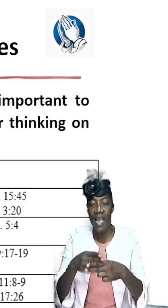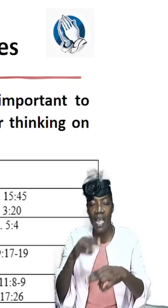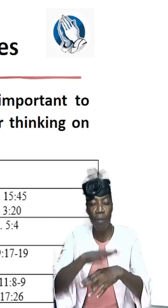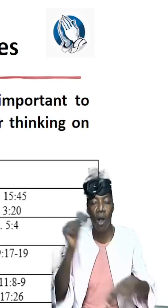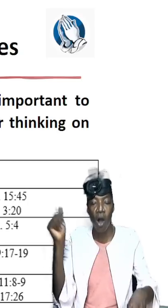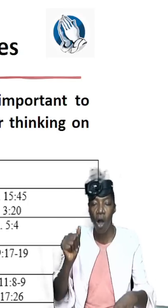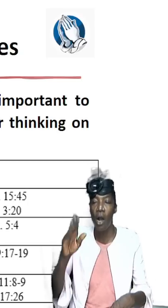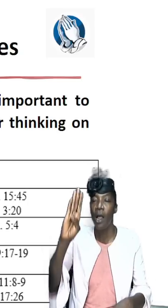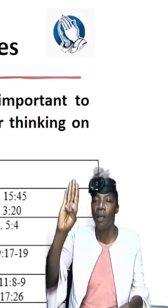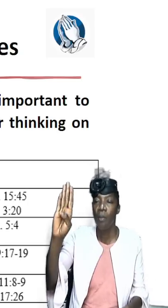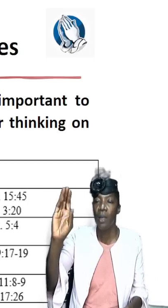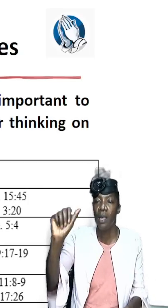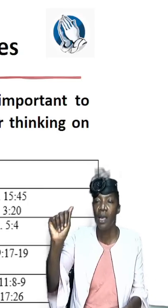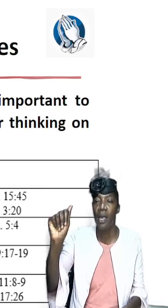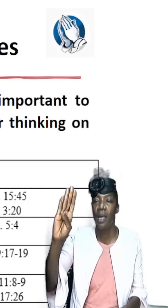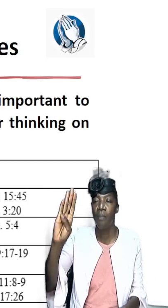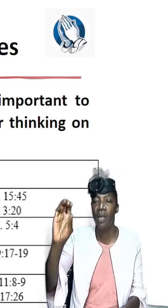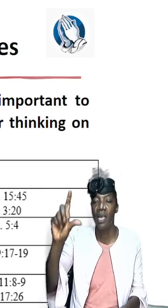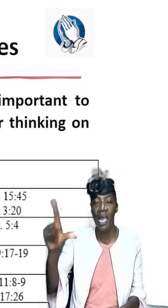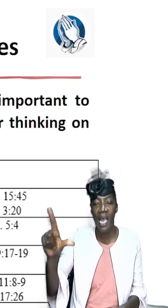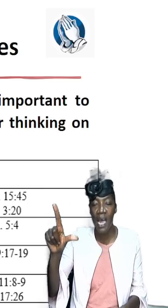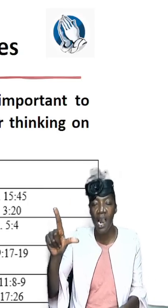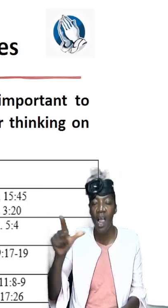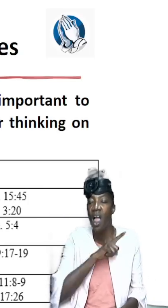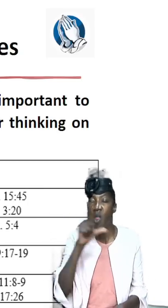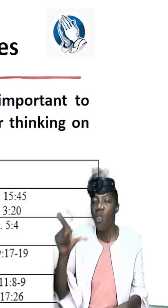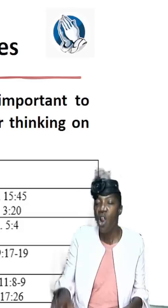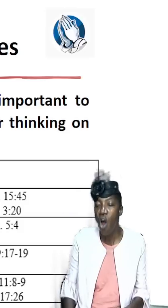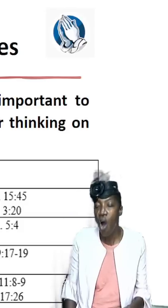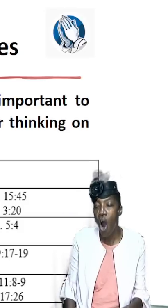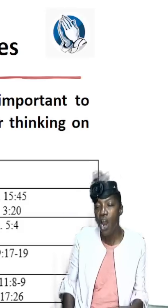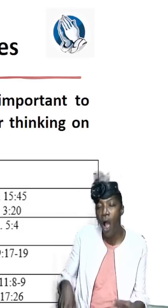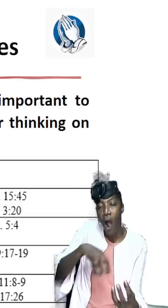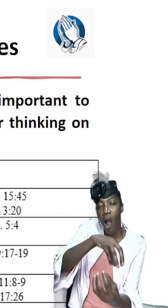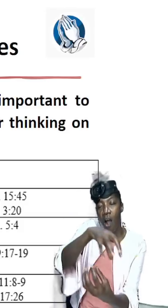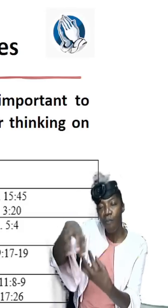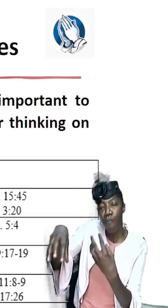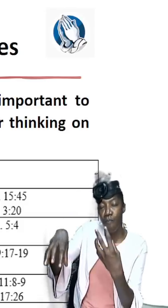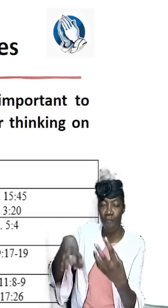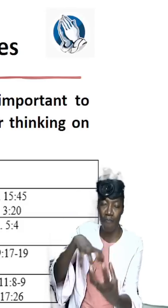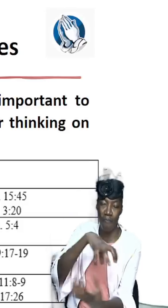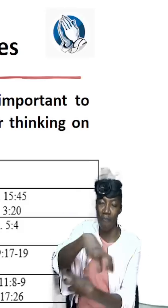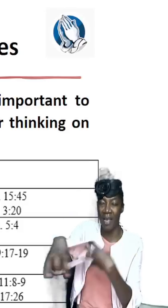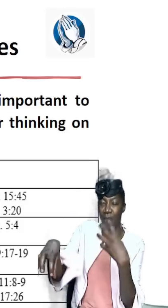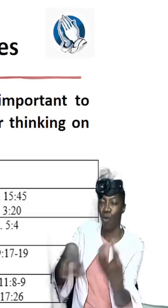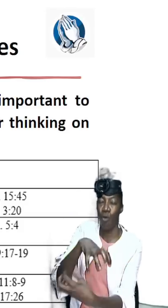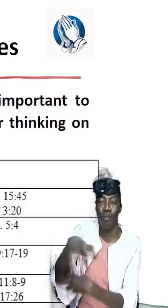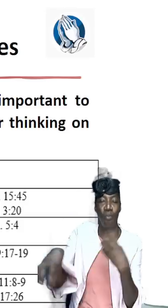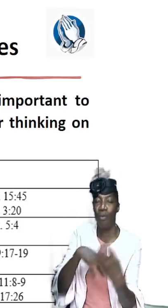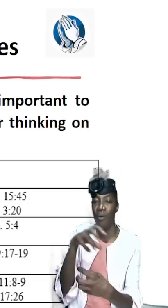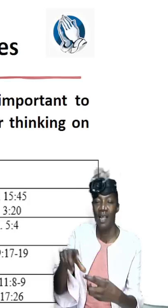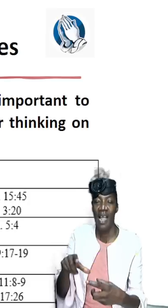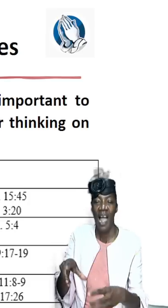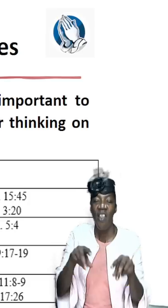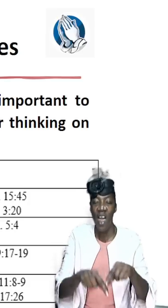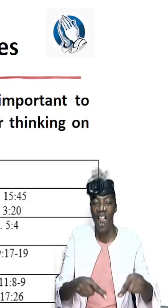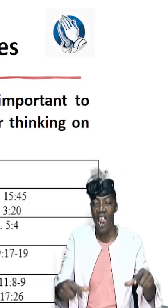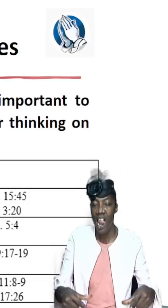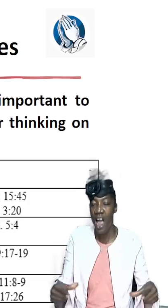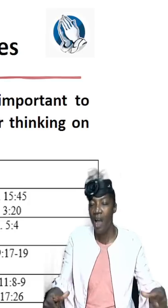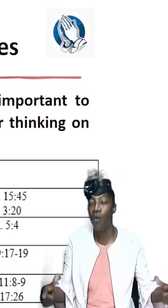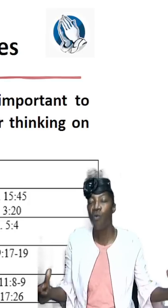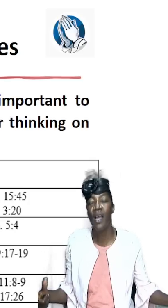the Lord did there confound the language of all the earth, and from thence did the